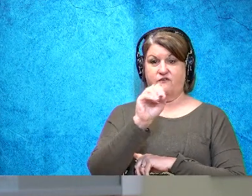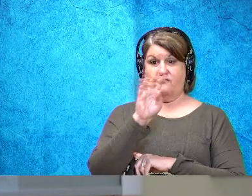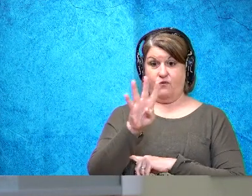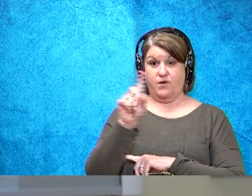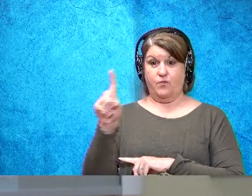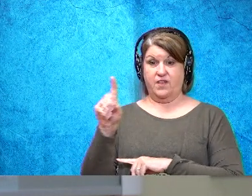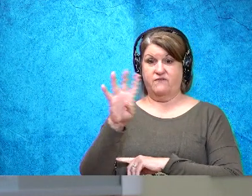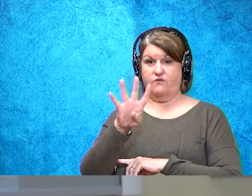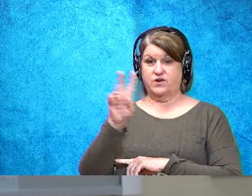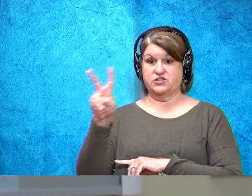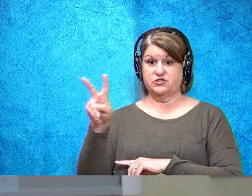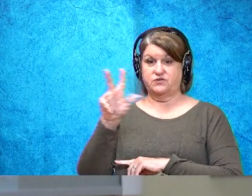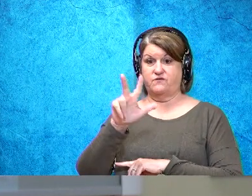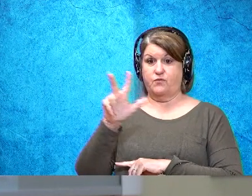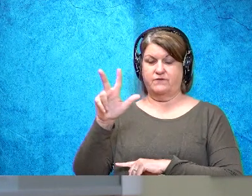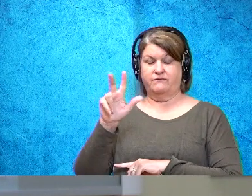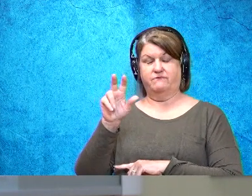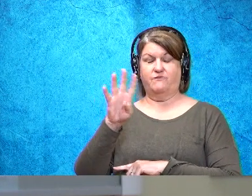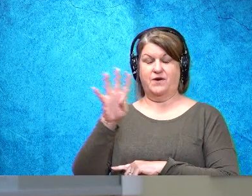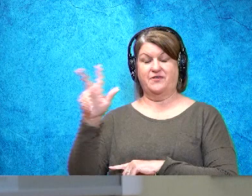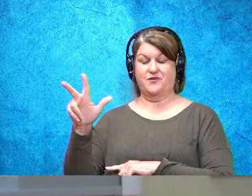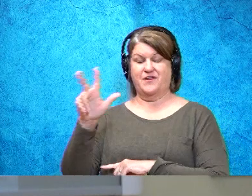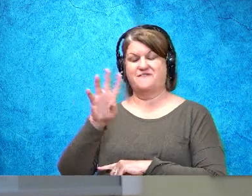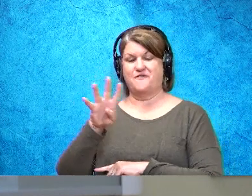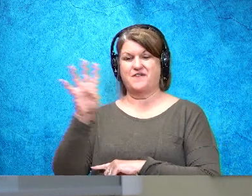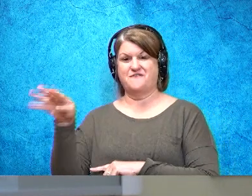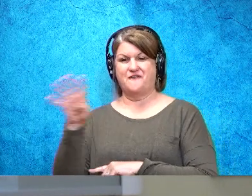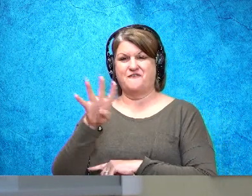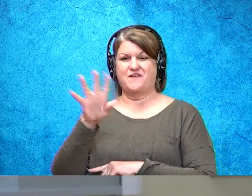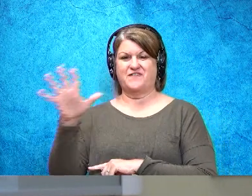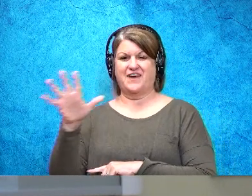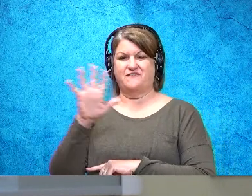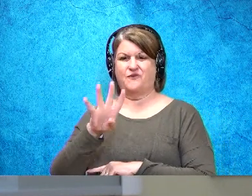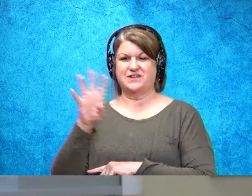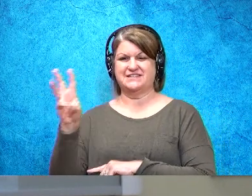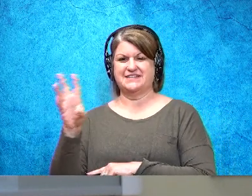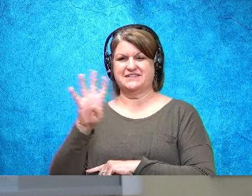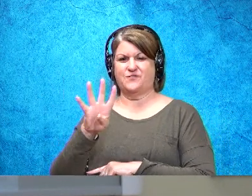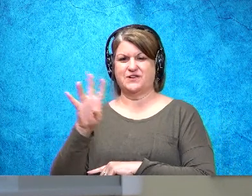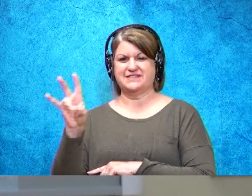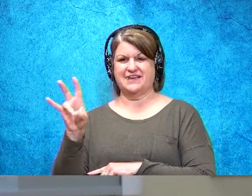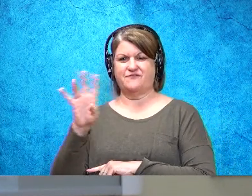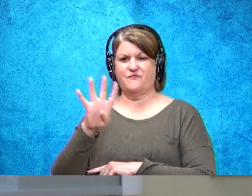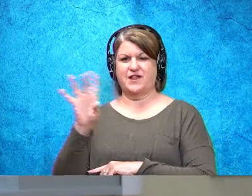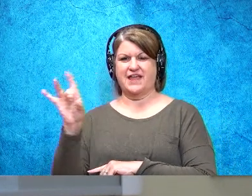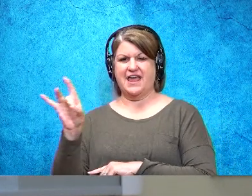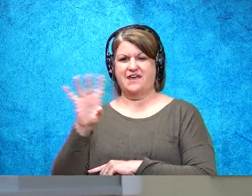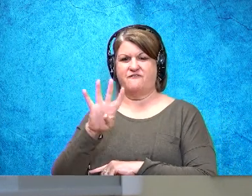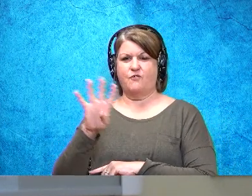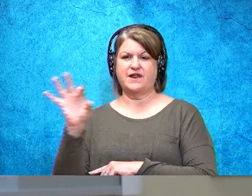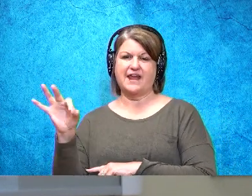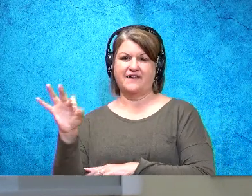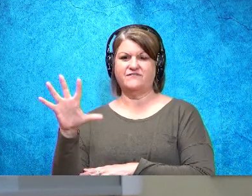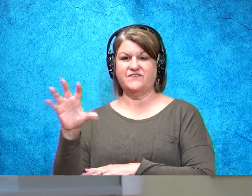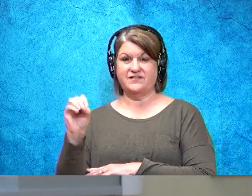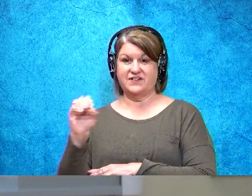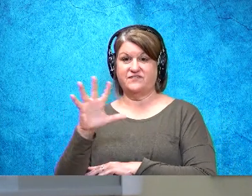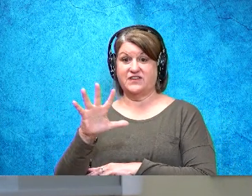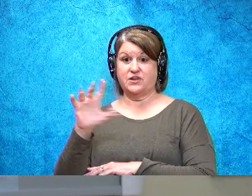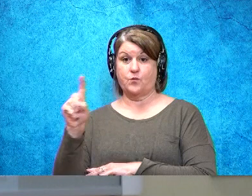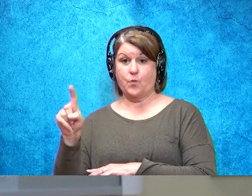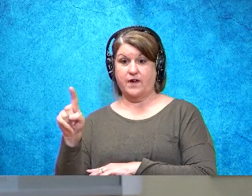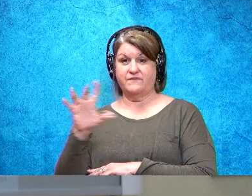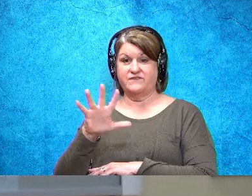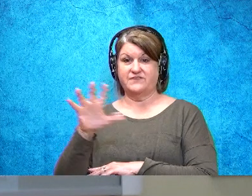41, 42, 43, 44, 45, 46, 47, 48, 49, 50,